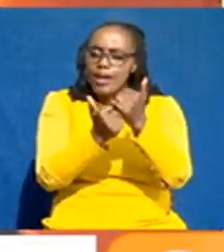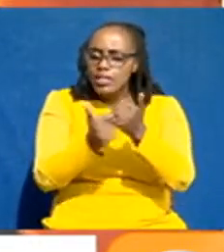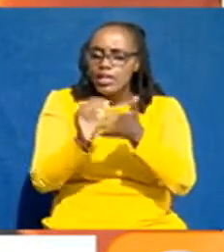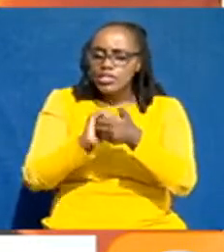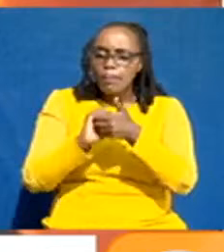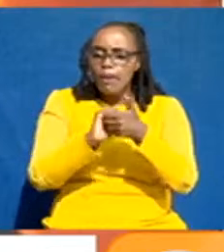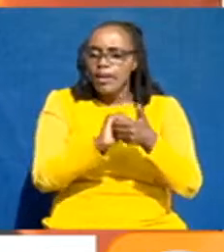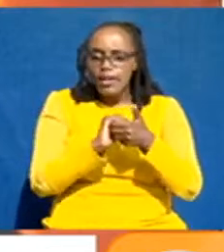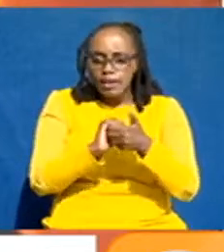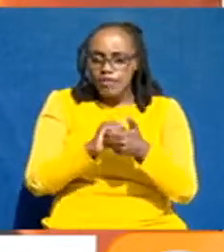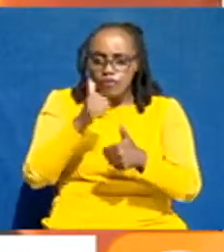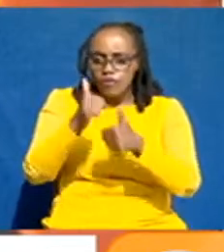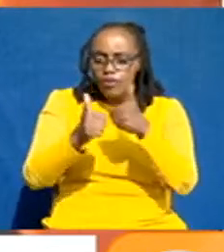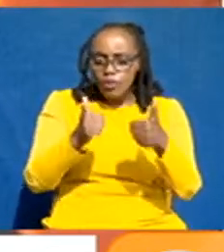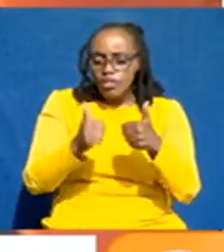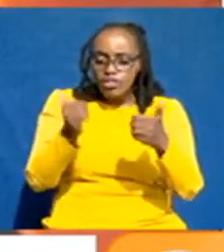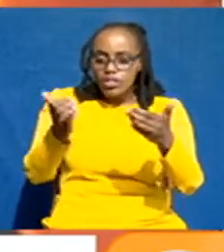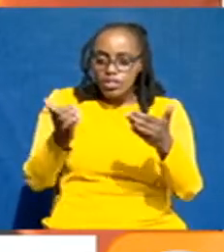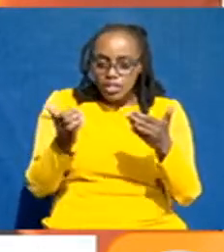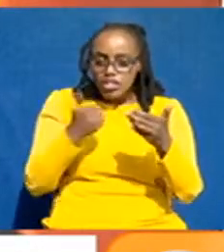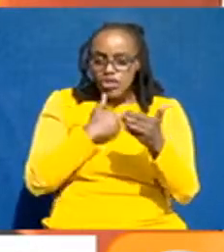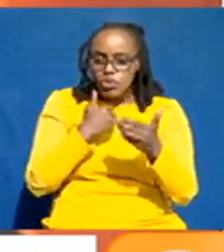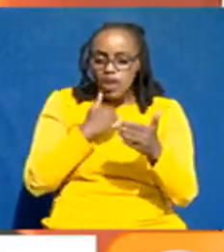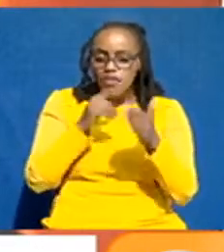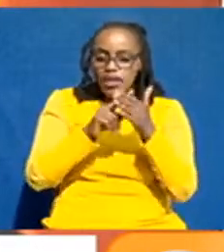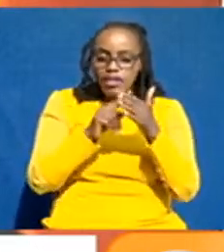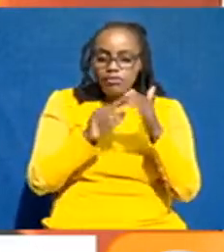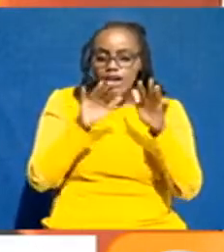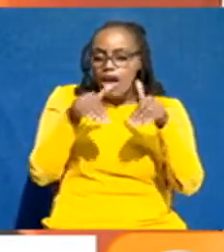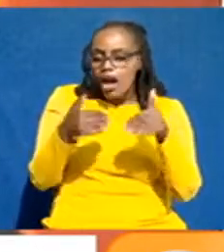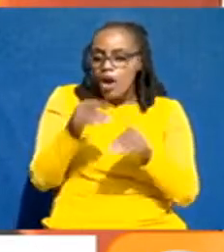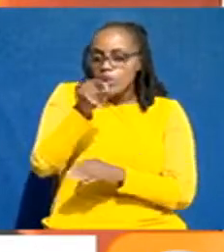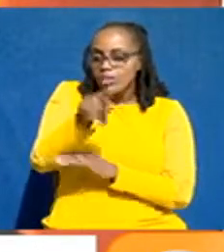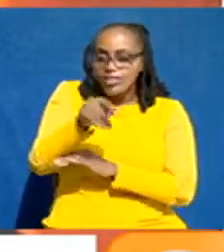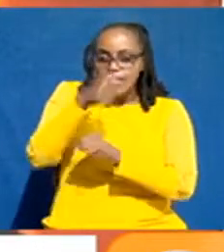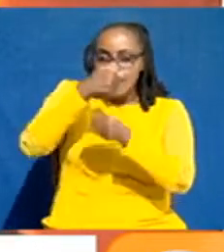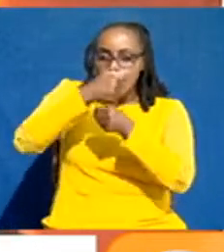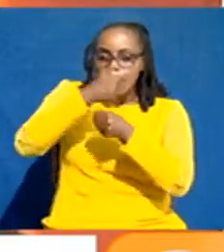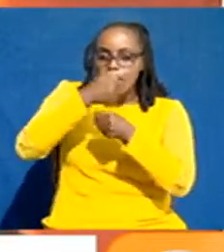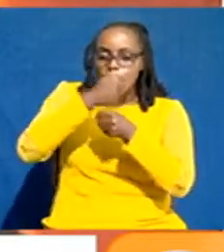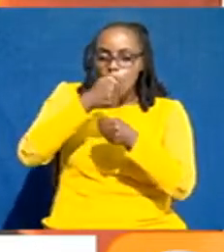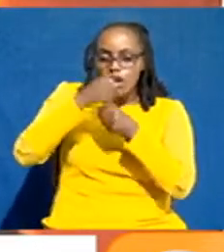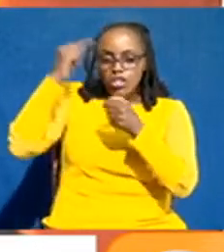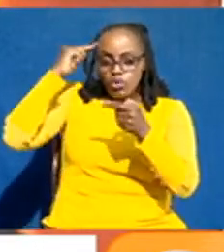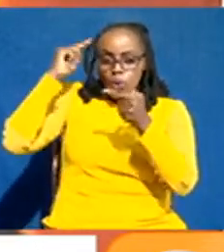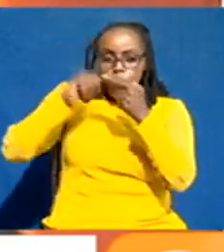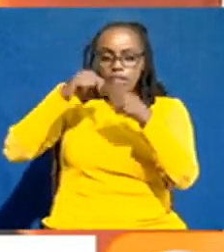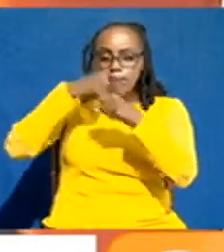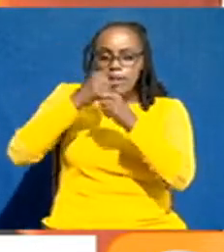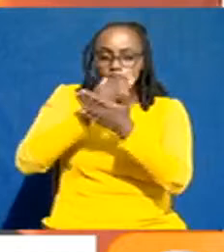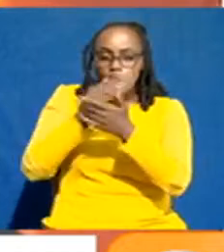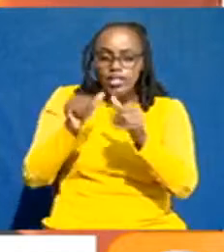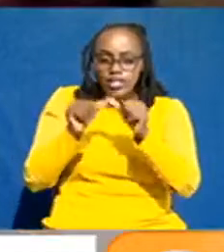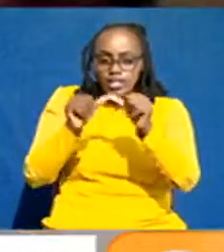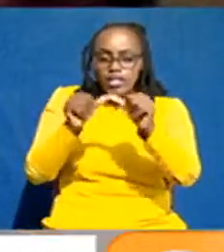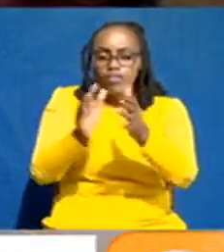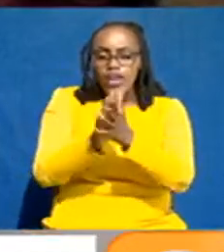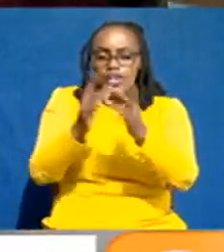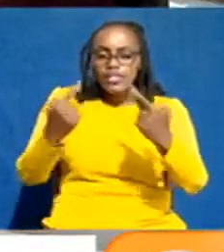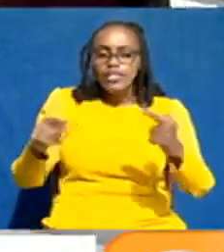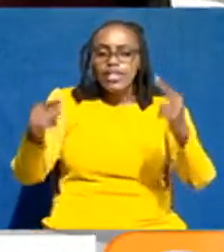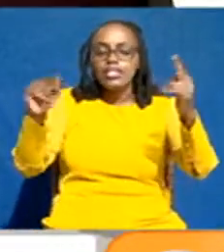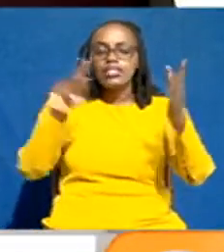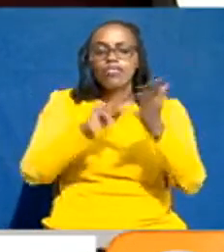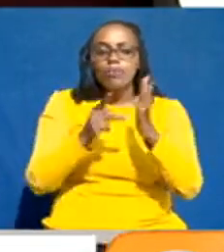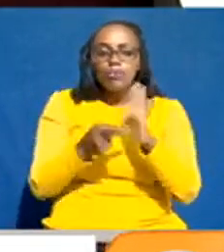engagements did you enter into, and how helpful have those been towards ensuring sustainability and success of the